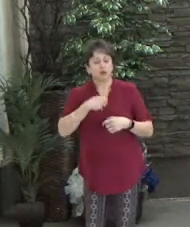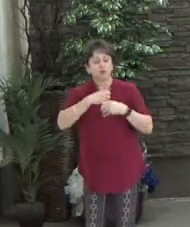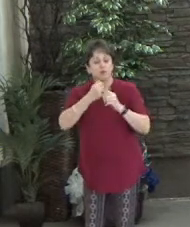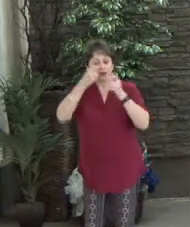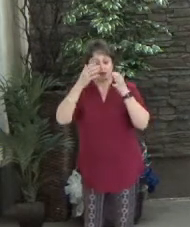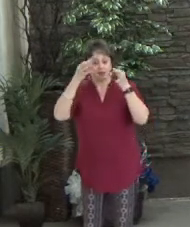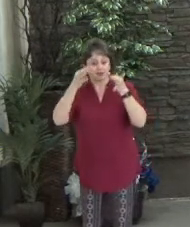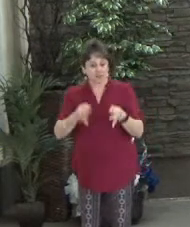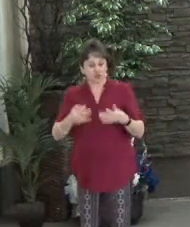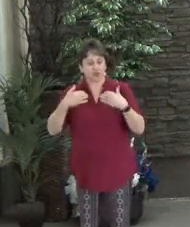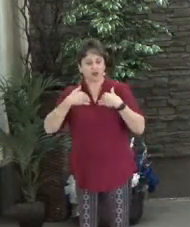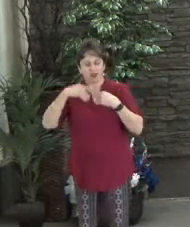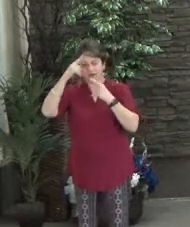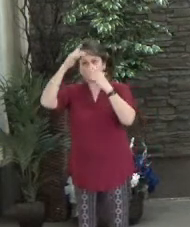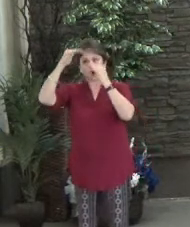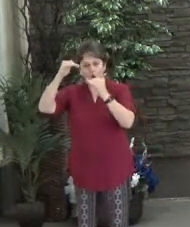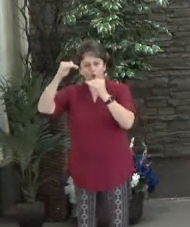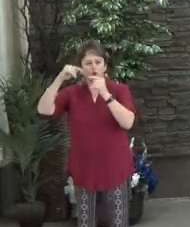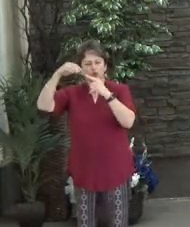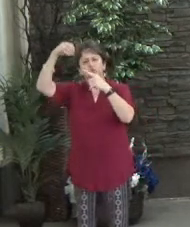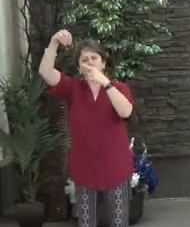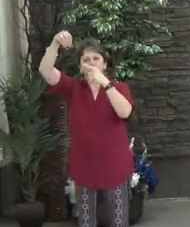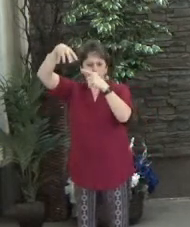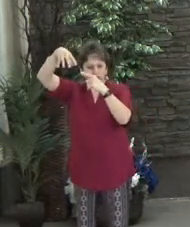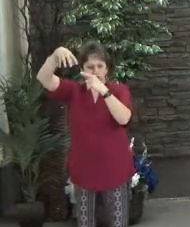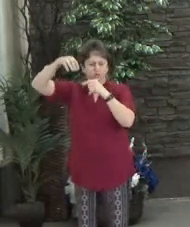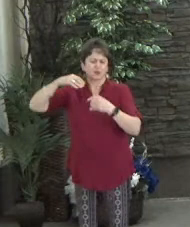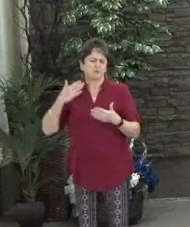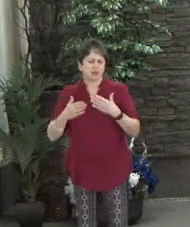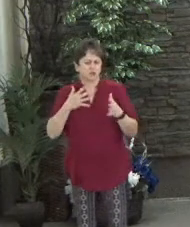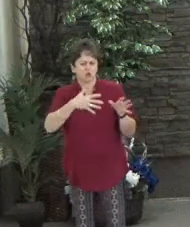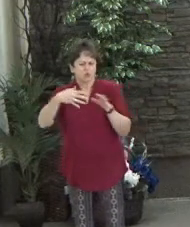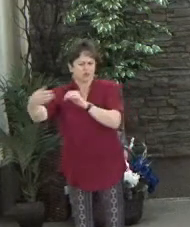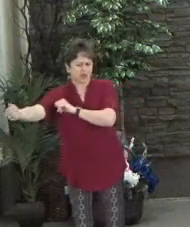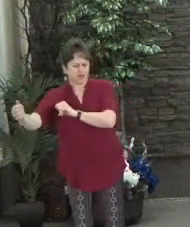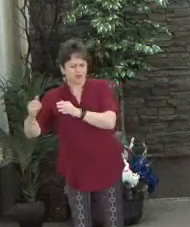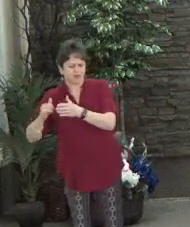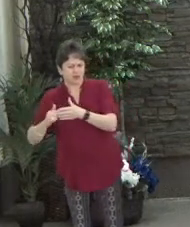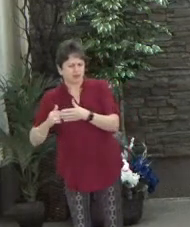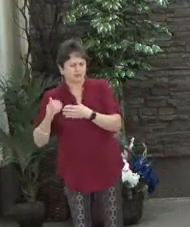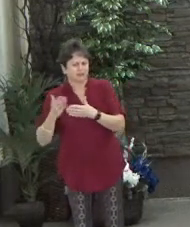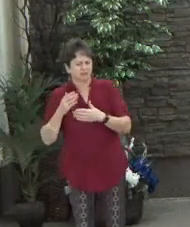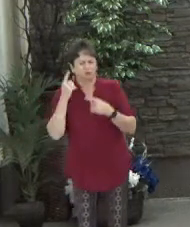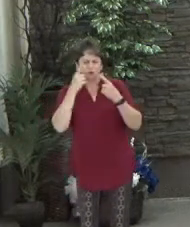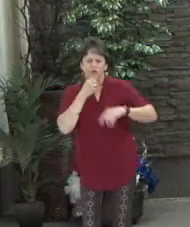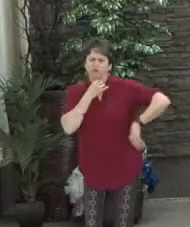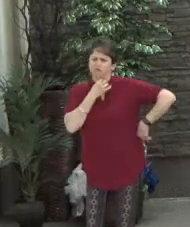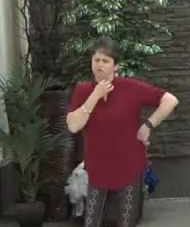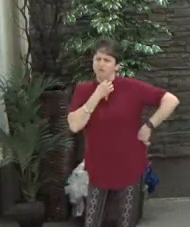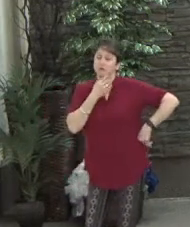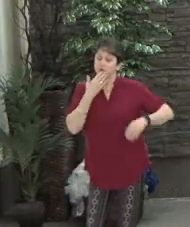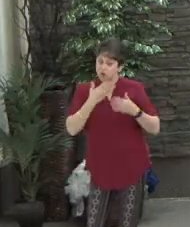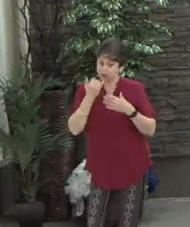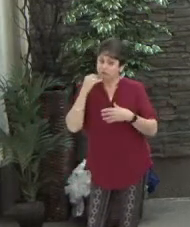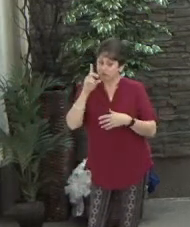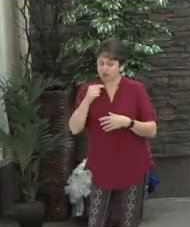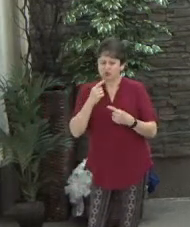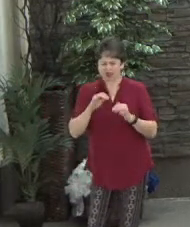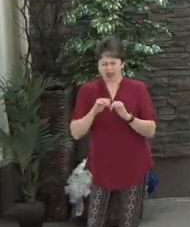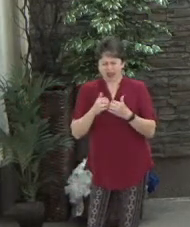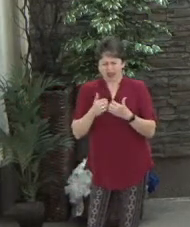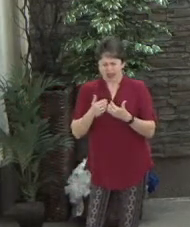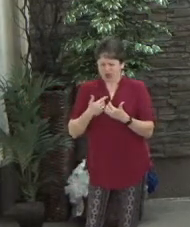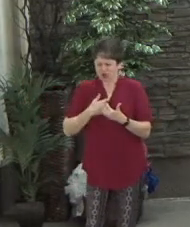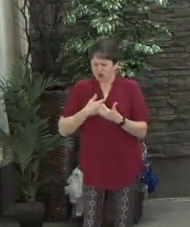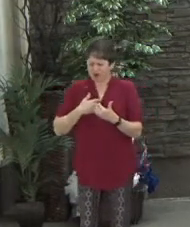a decision to hope or to turn on the light. And you might have left that sermon wondering, and I think it'd be good if you did, how exactly